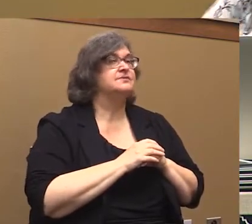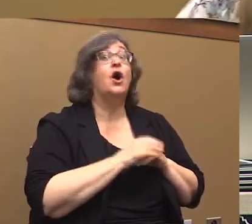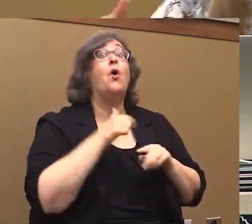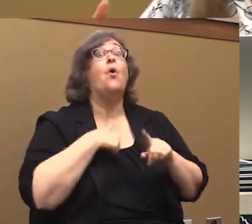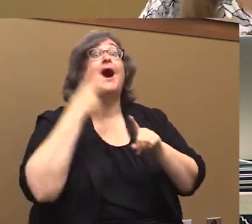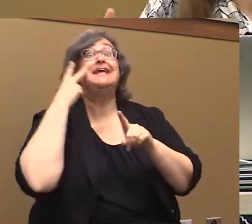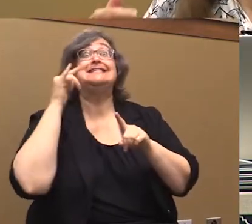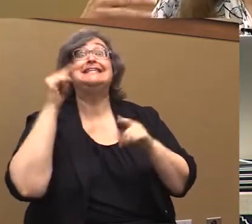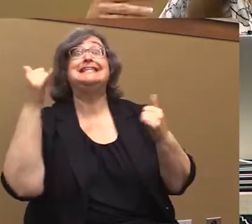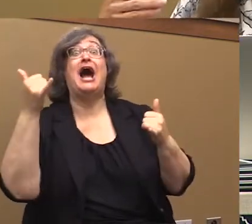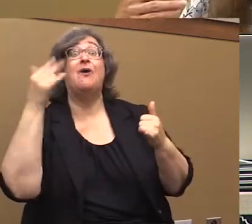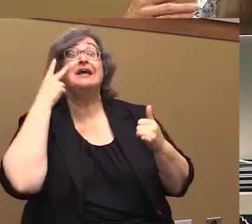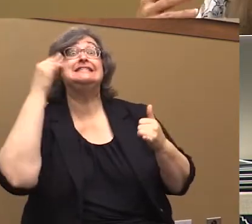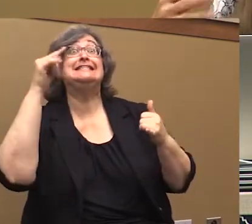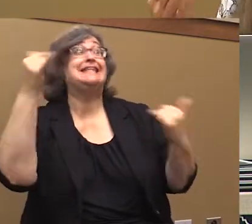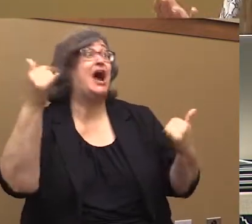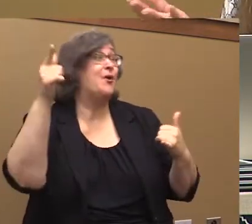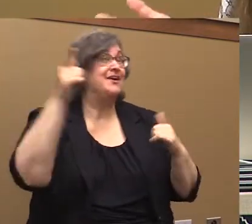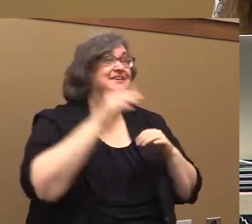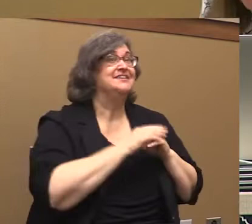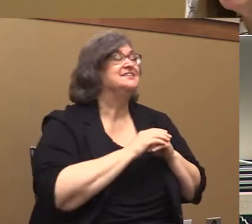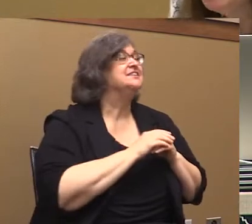these